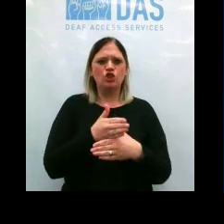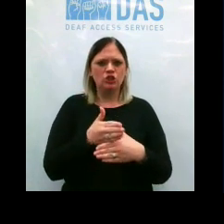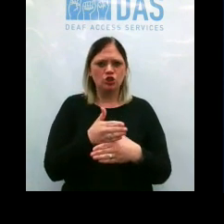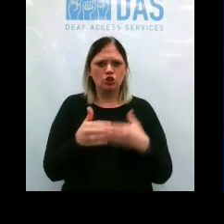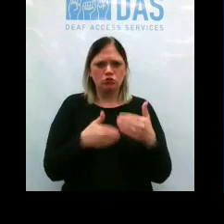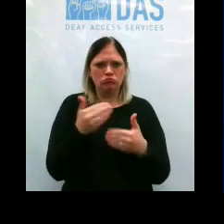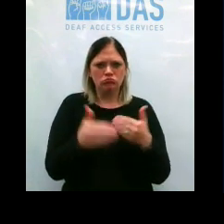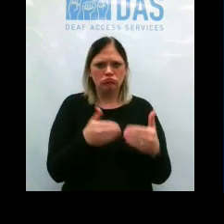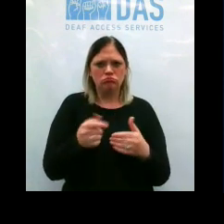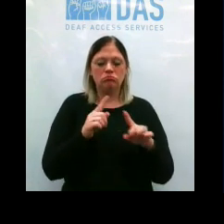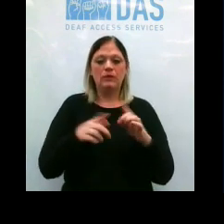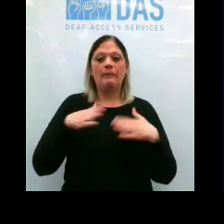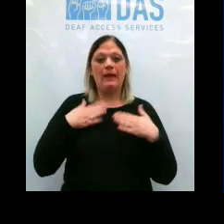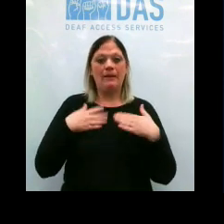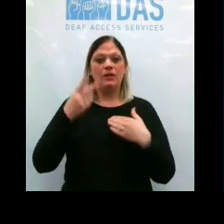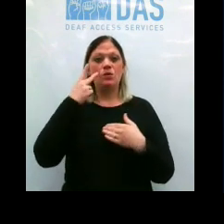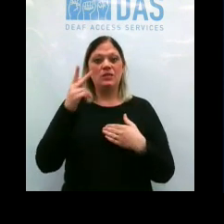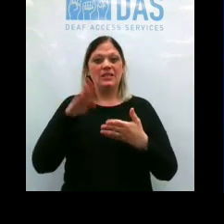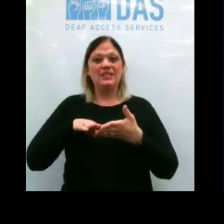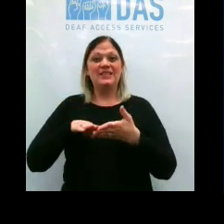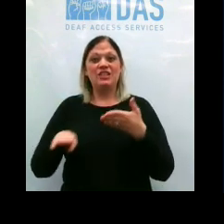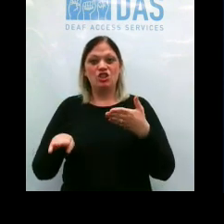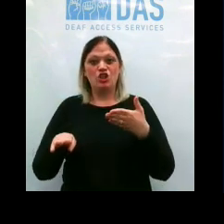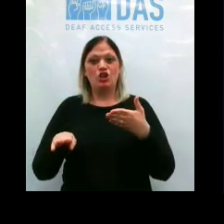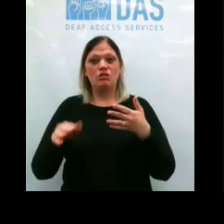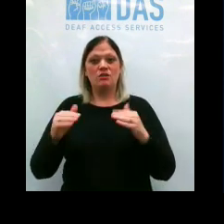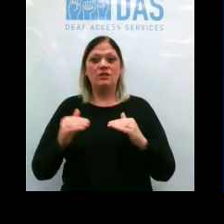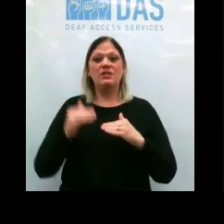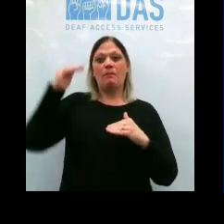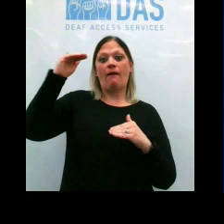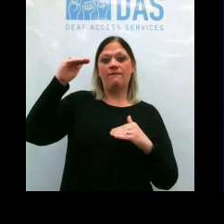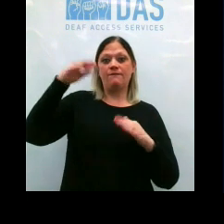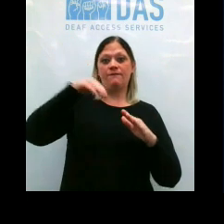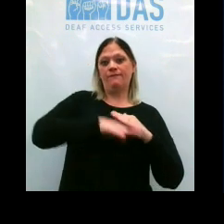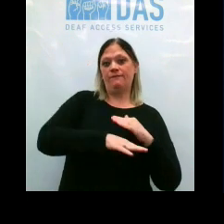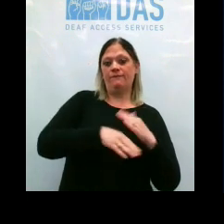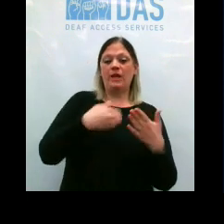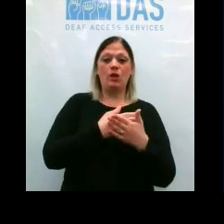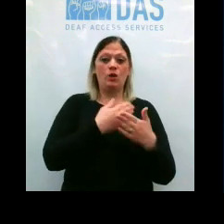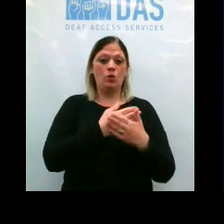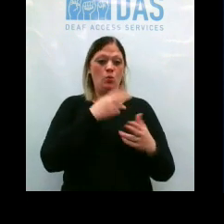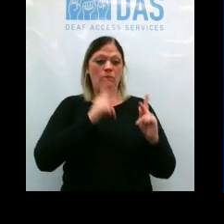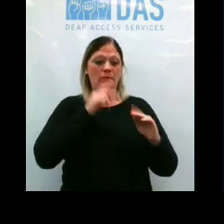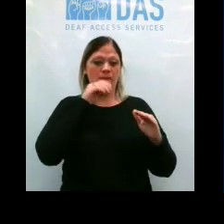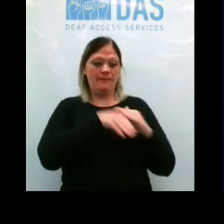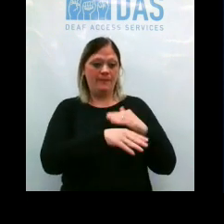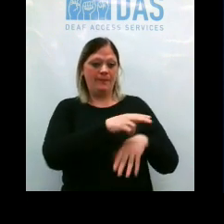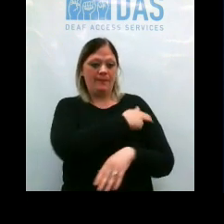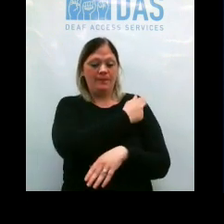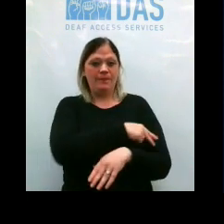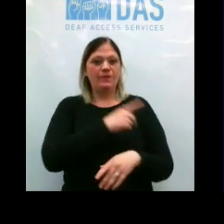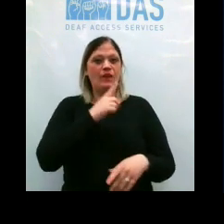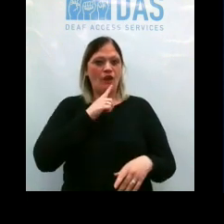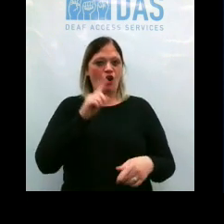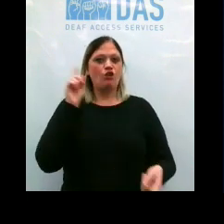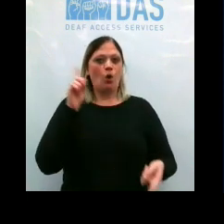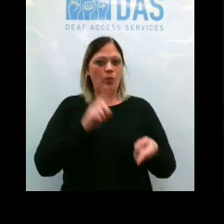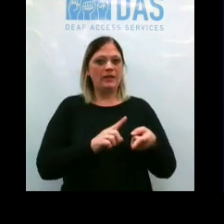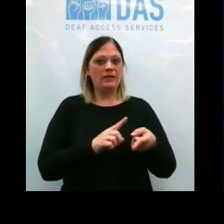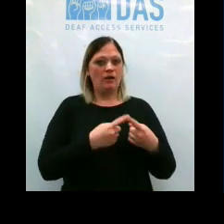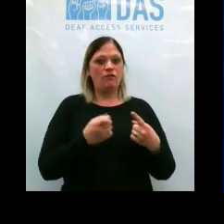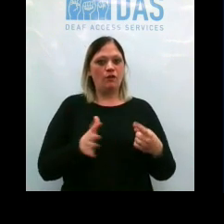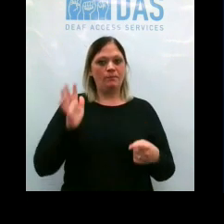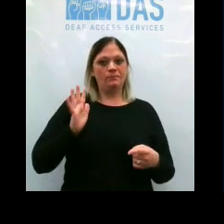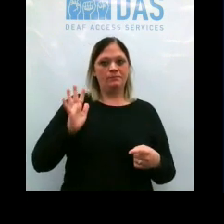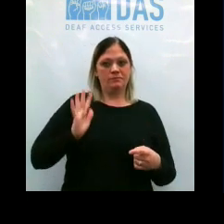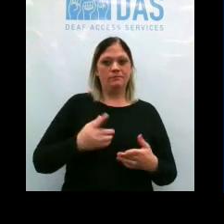see that the discharges significantly exceeded new hospitalizations. And new hospitalizations, as you can see, are going down from where they were just a